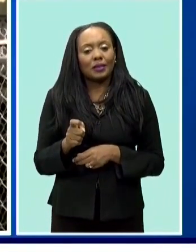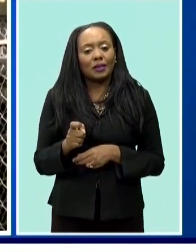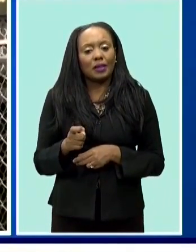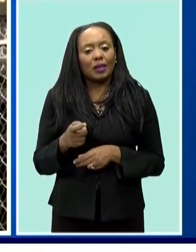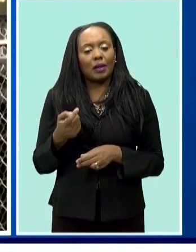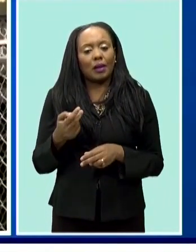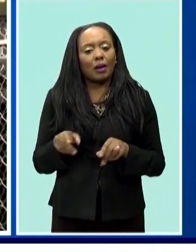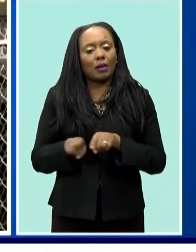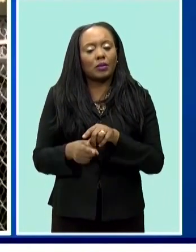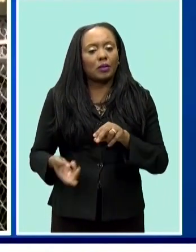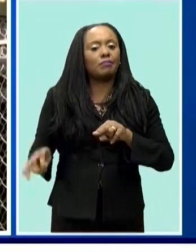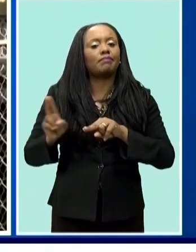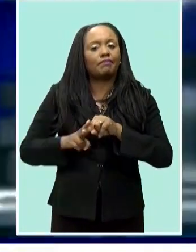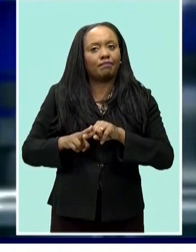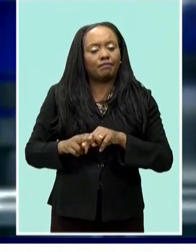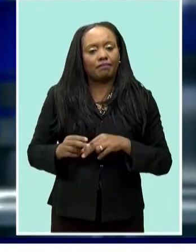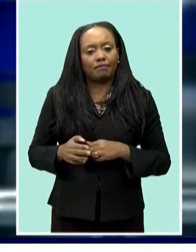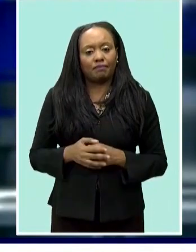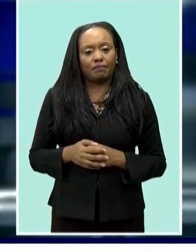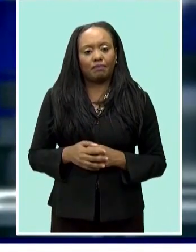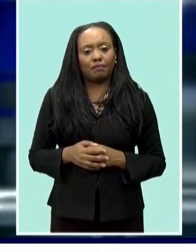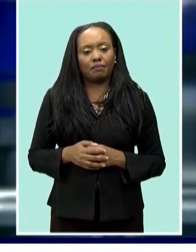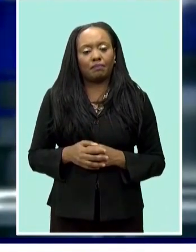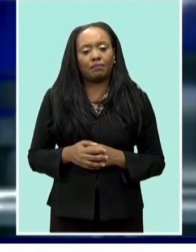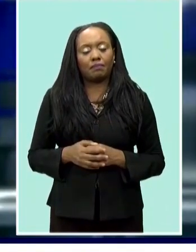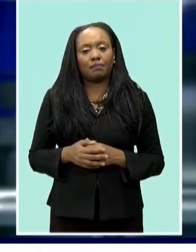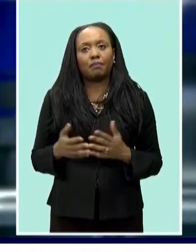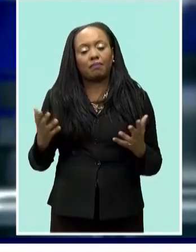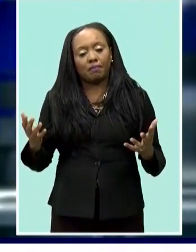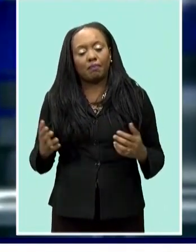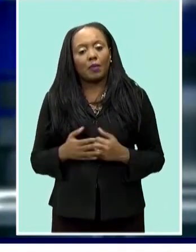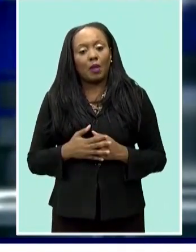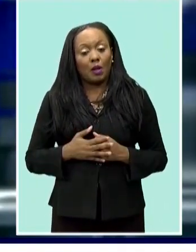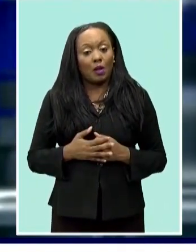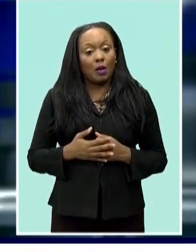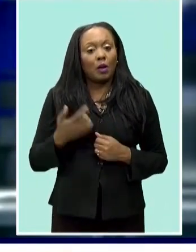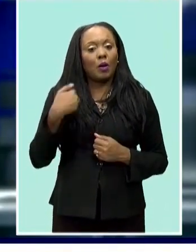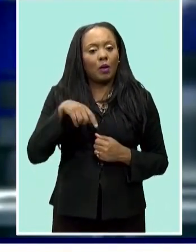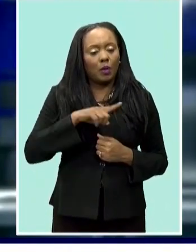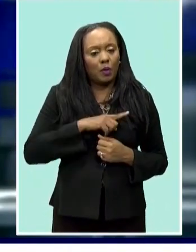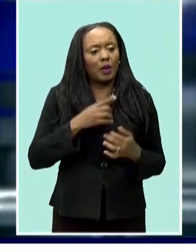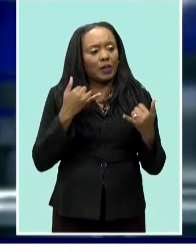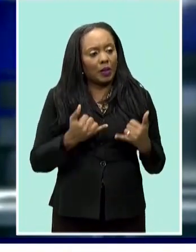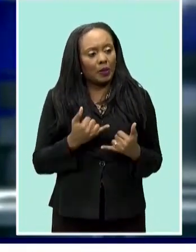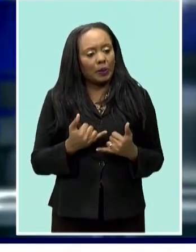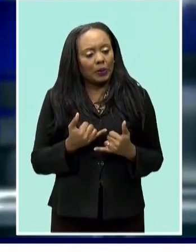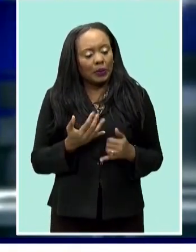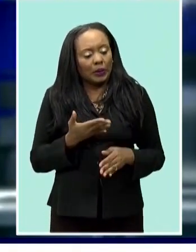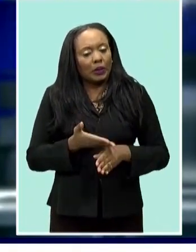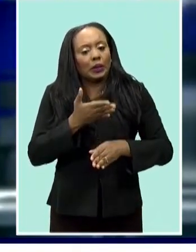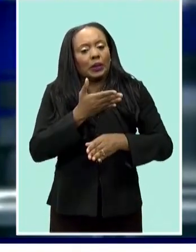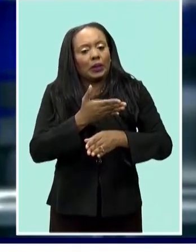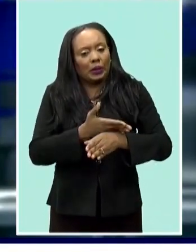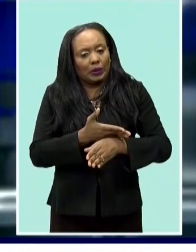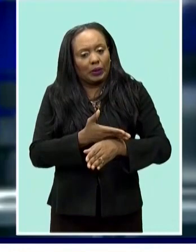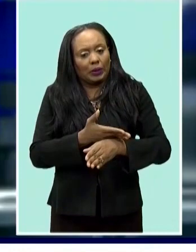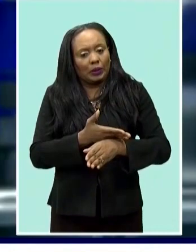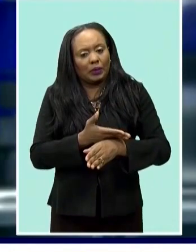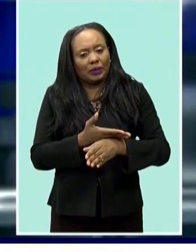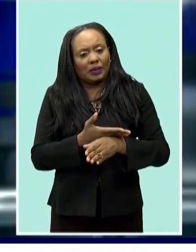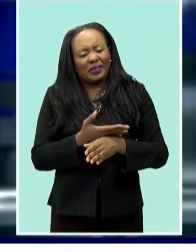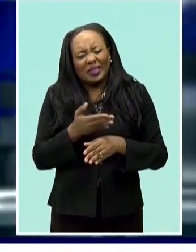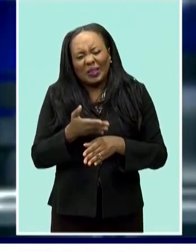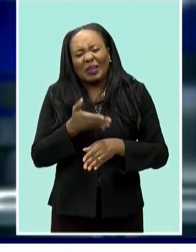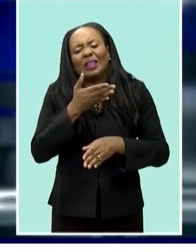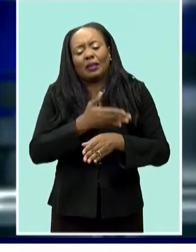of the tax amnesty. So, Lisa, the island is in recovery mode, hence the very slight maximum growth